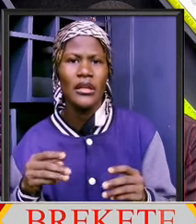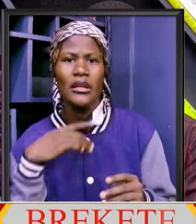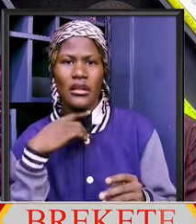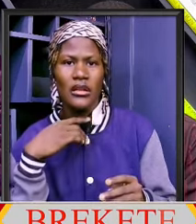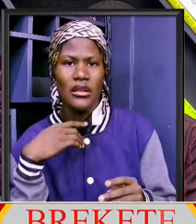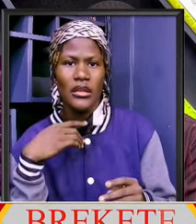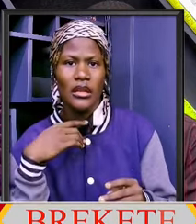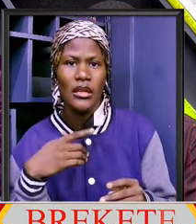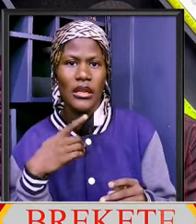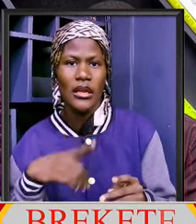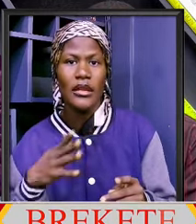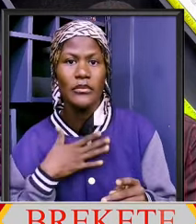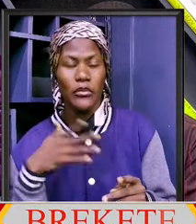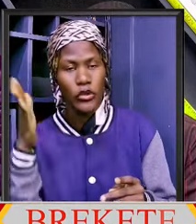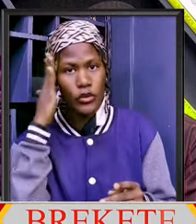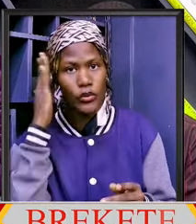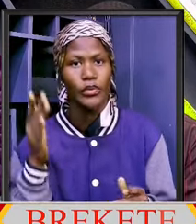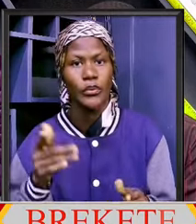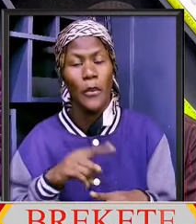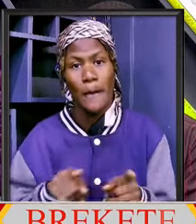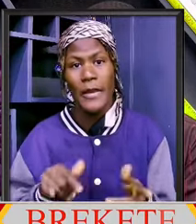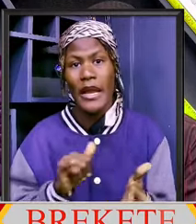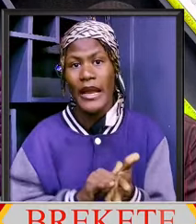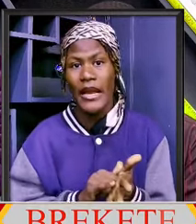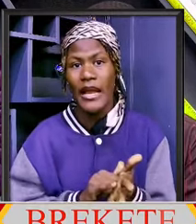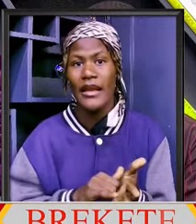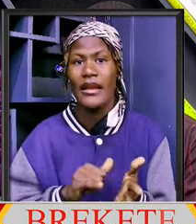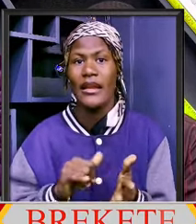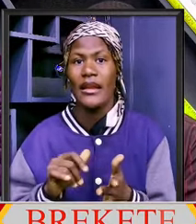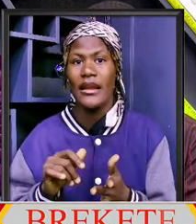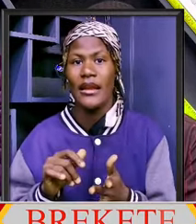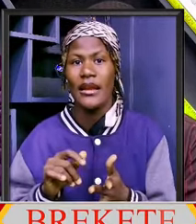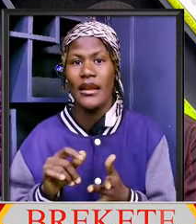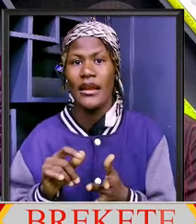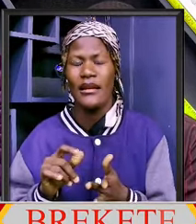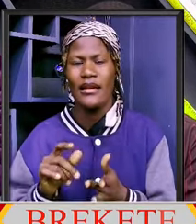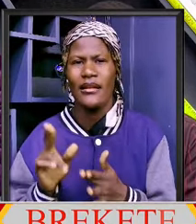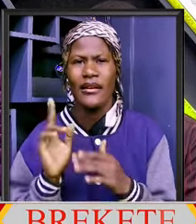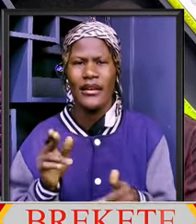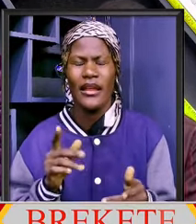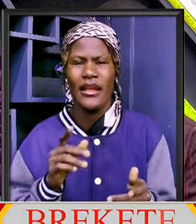But that other retired colonel where them put as Controller General of Customs.